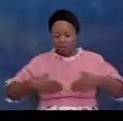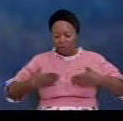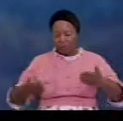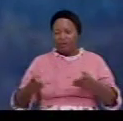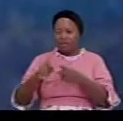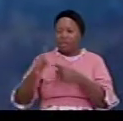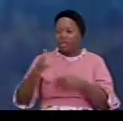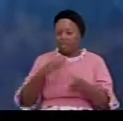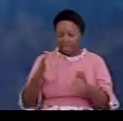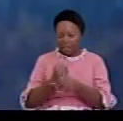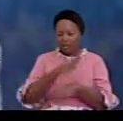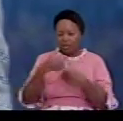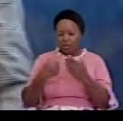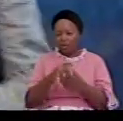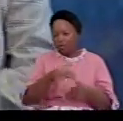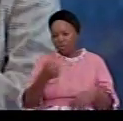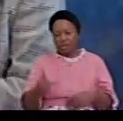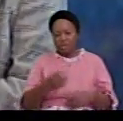the priest.